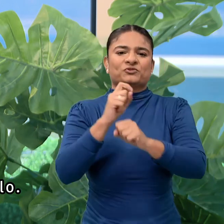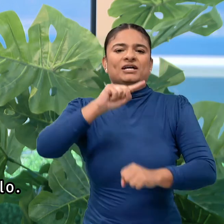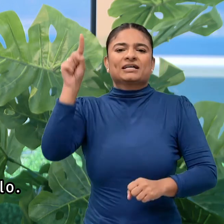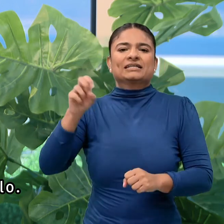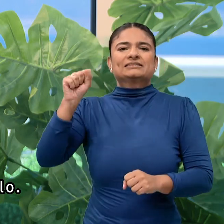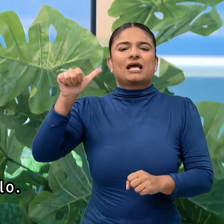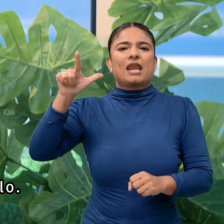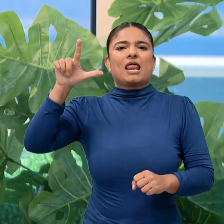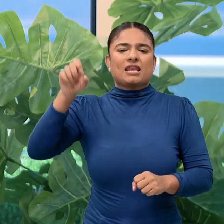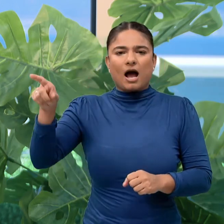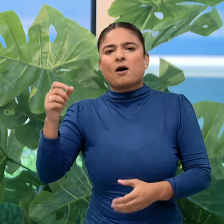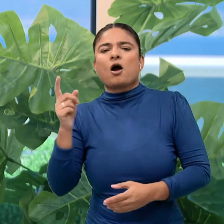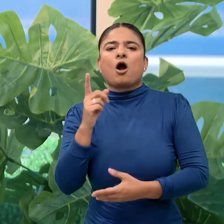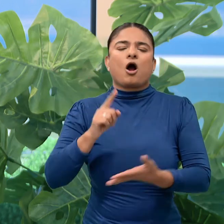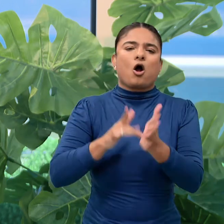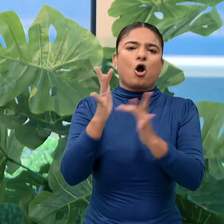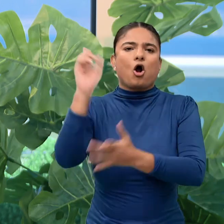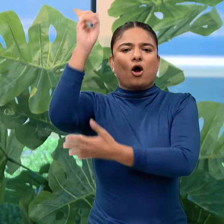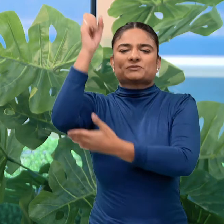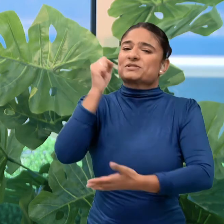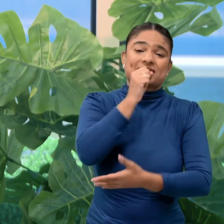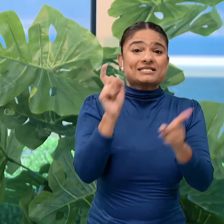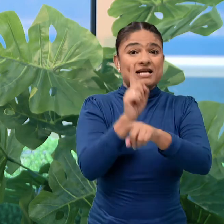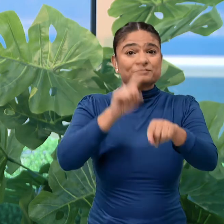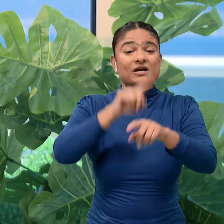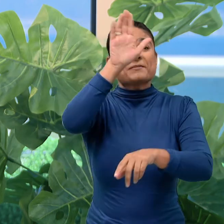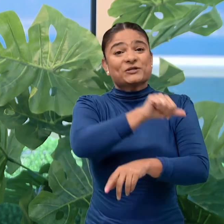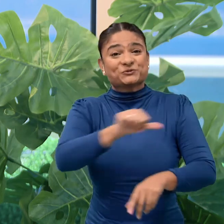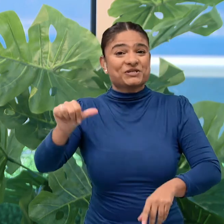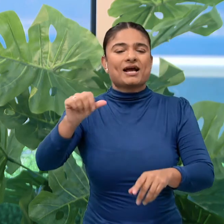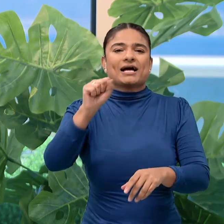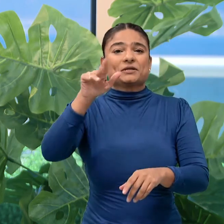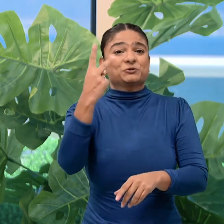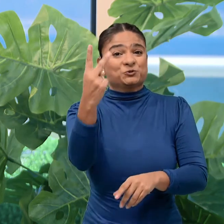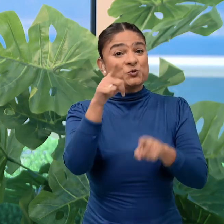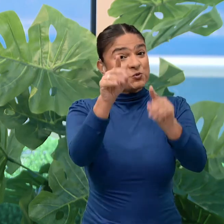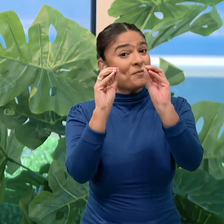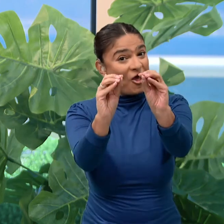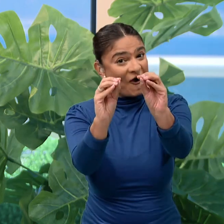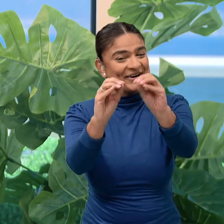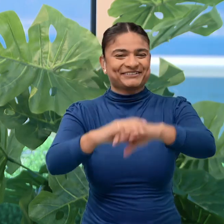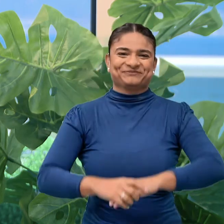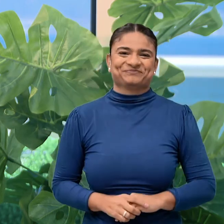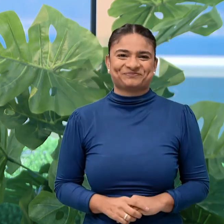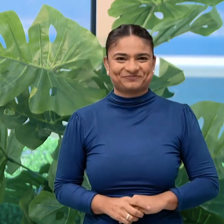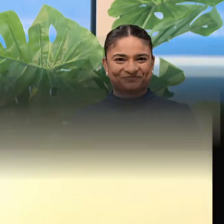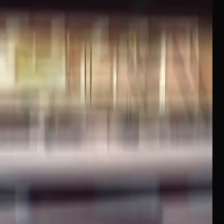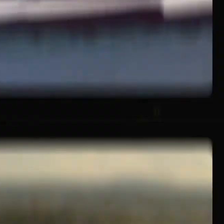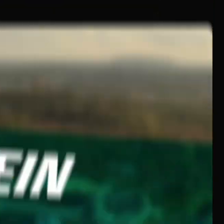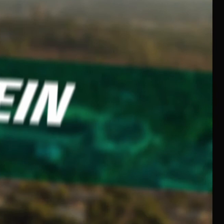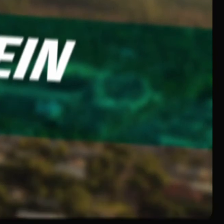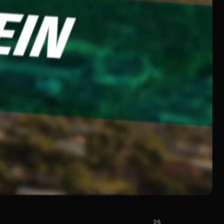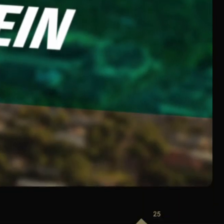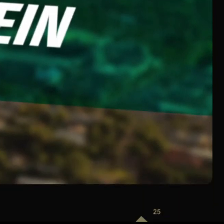van Celine Leglolo. Bly veilig. Tot volgende week, selfde plek, selfde tyd. Only on SABC2. You belong.